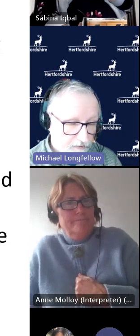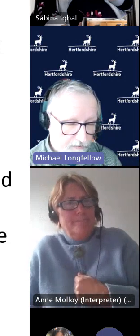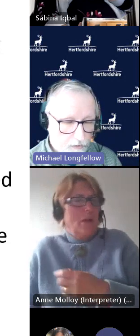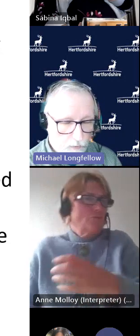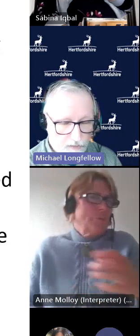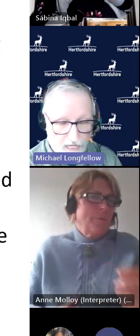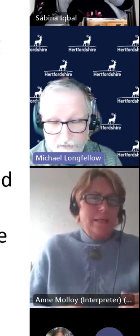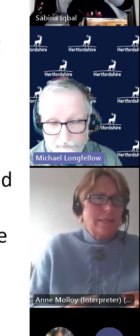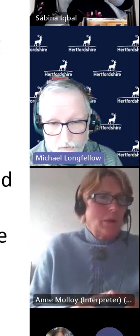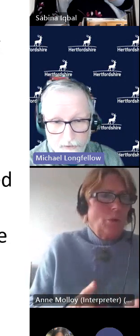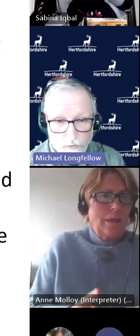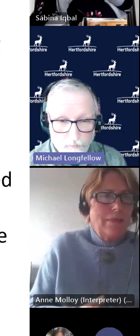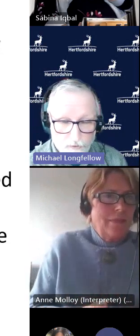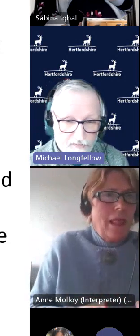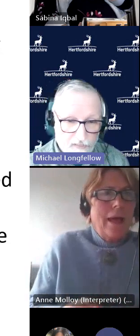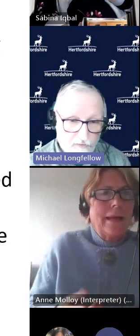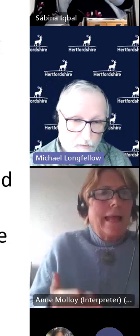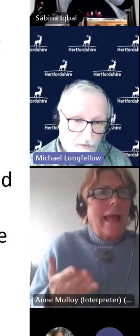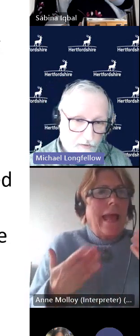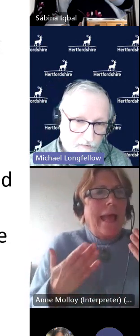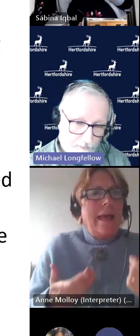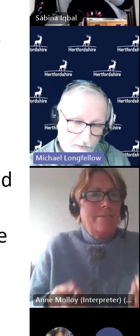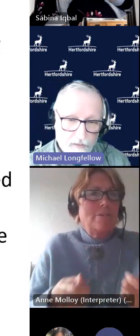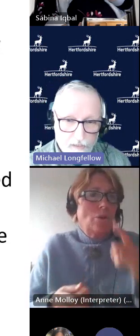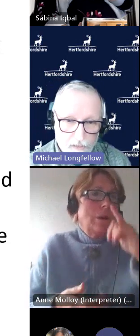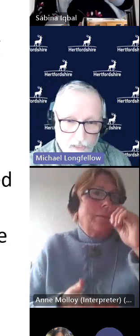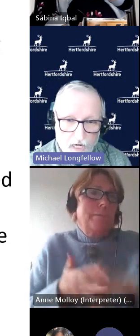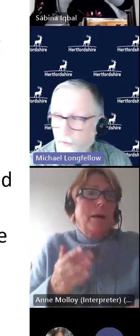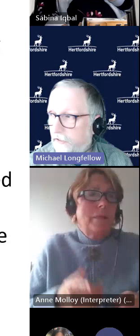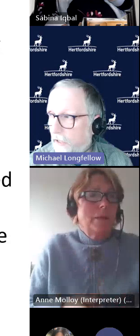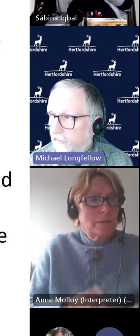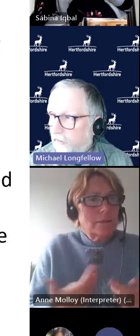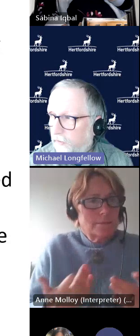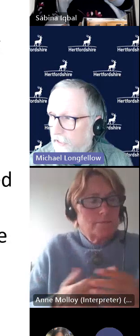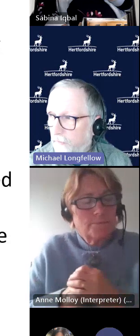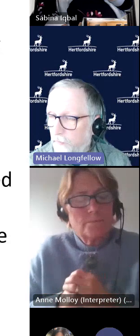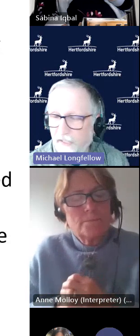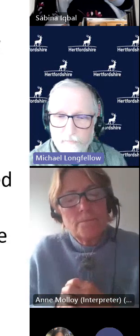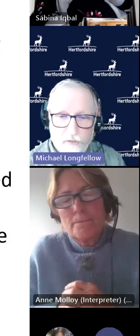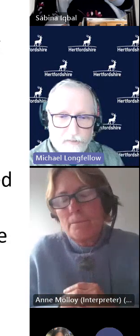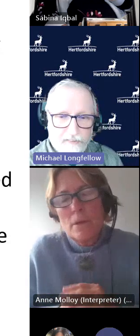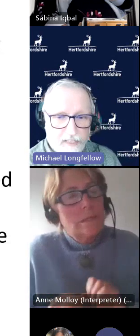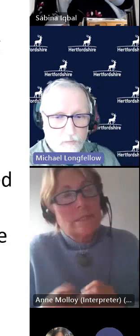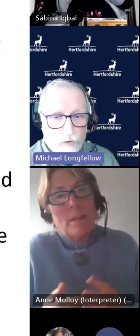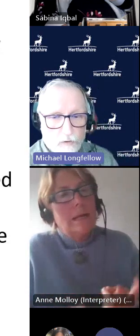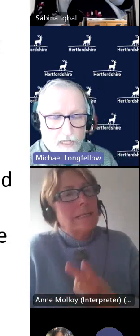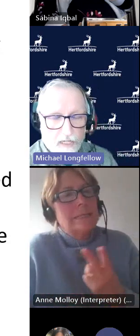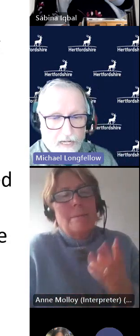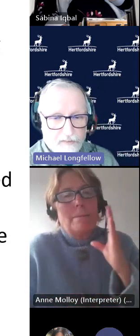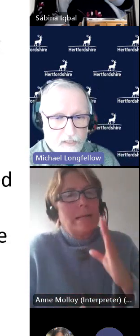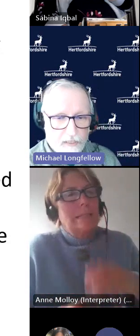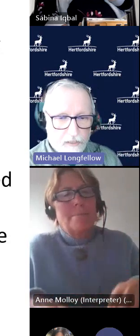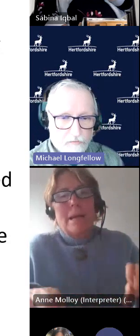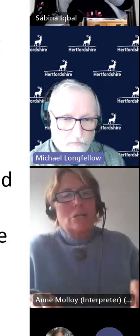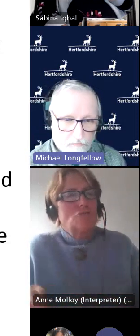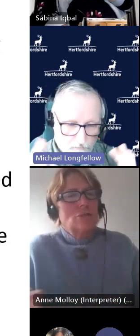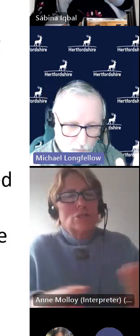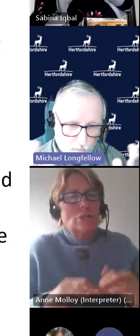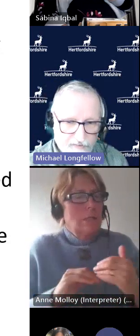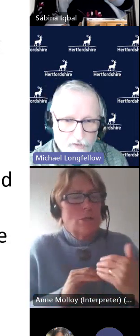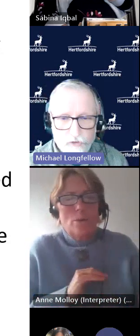replace it with an air fryer, you can purchase an air fryer with those. We don't supply double beds and mattresses anymore. That was